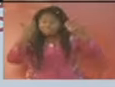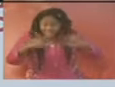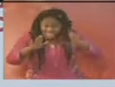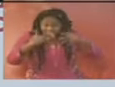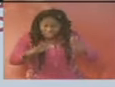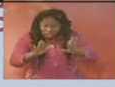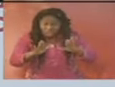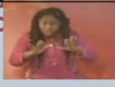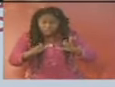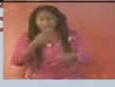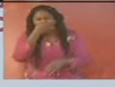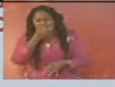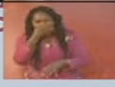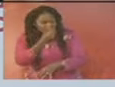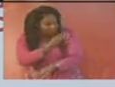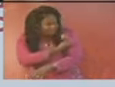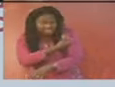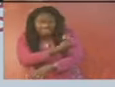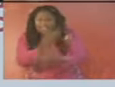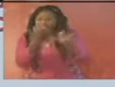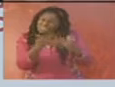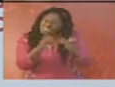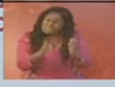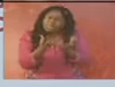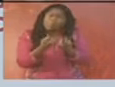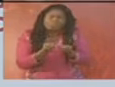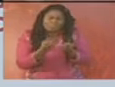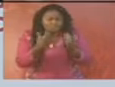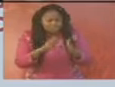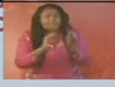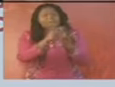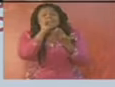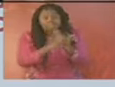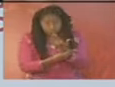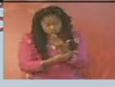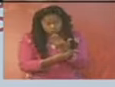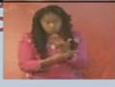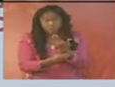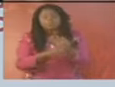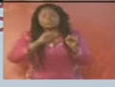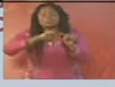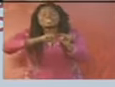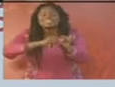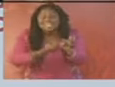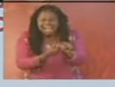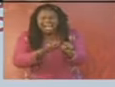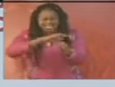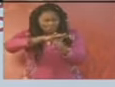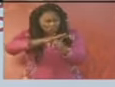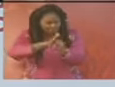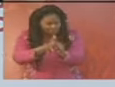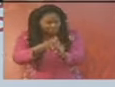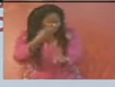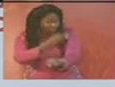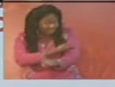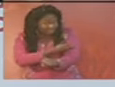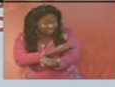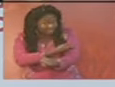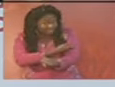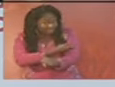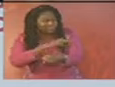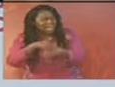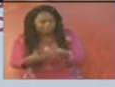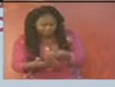COVID vaccination program. So that's my final plea. So my two pleas before I close: